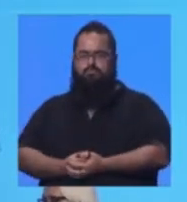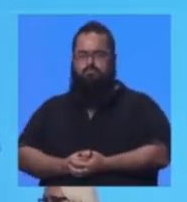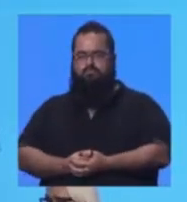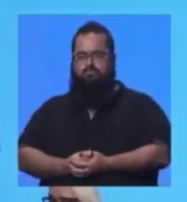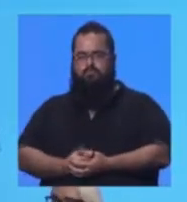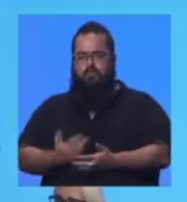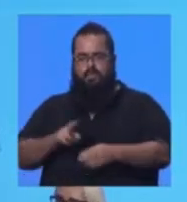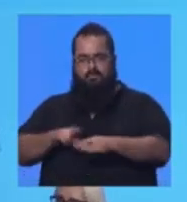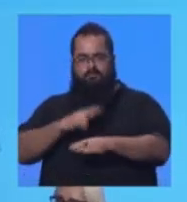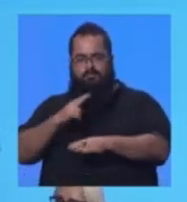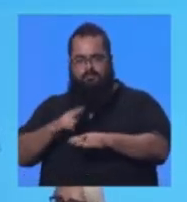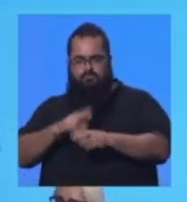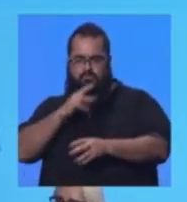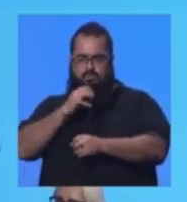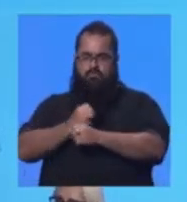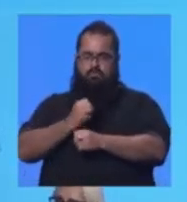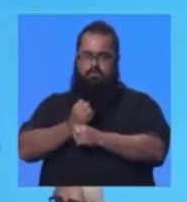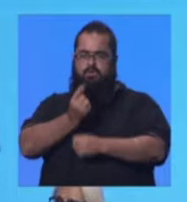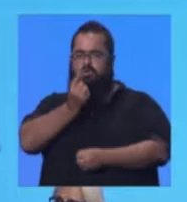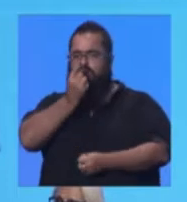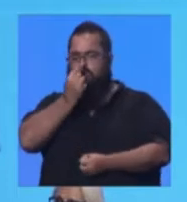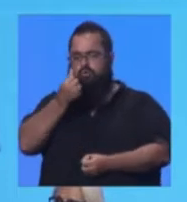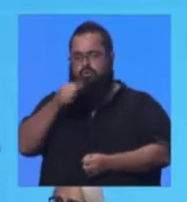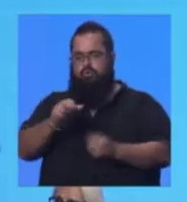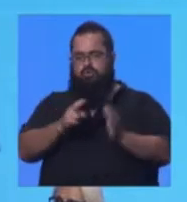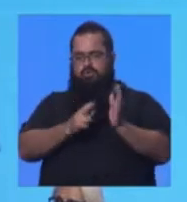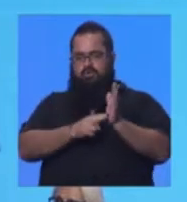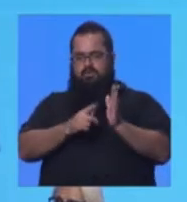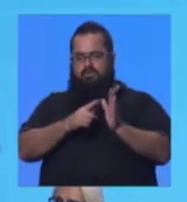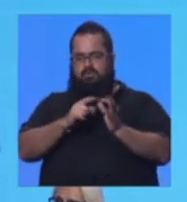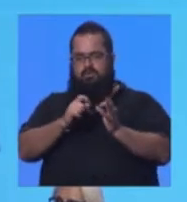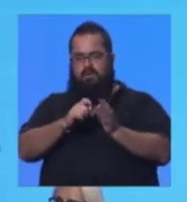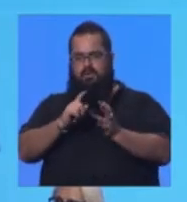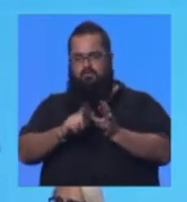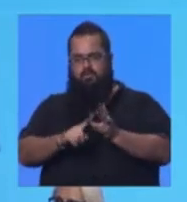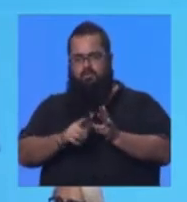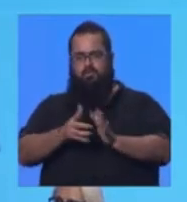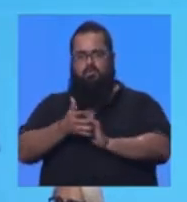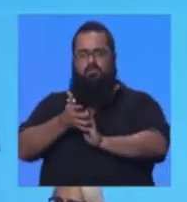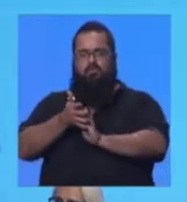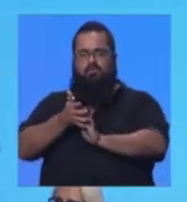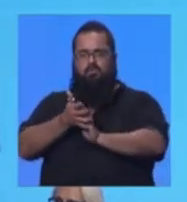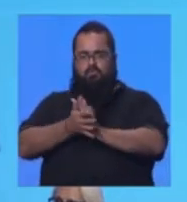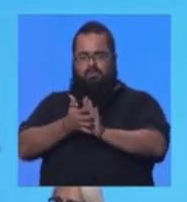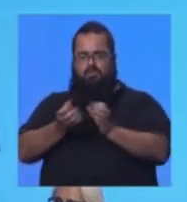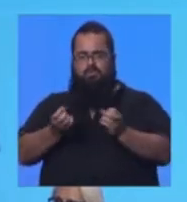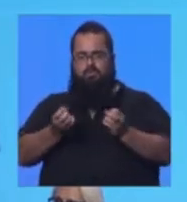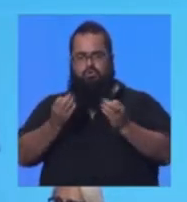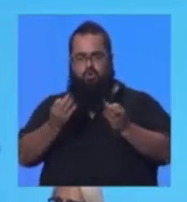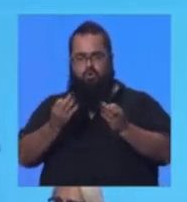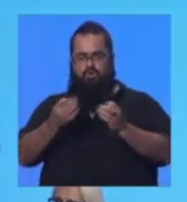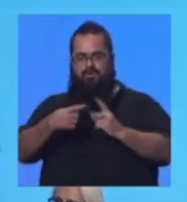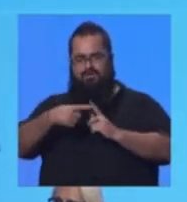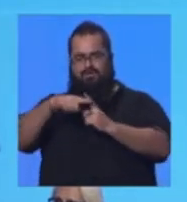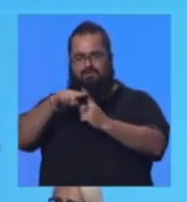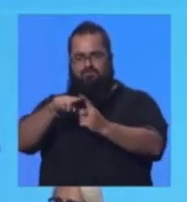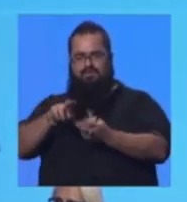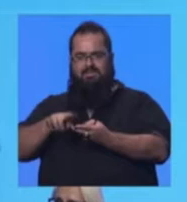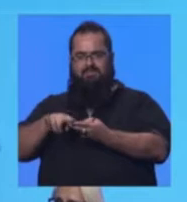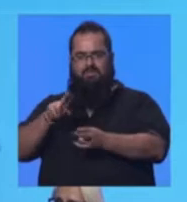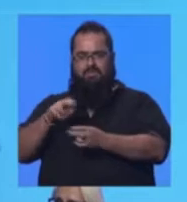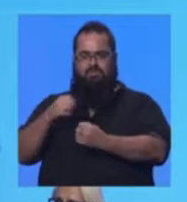The federal government could use NAIBER, which is a non-accelerating inflation